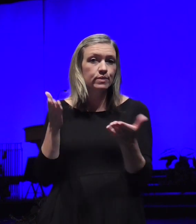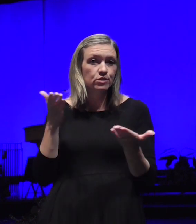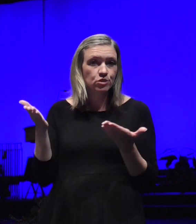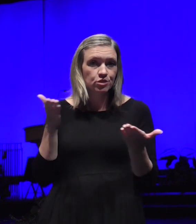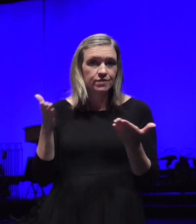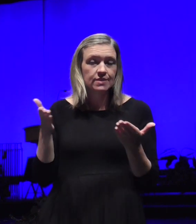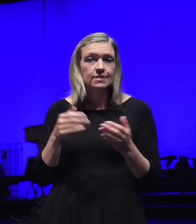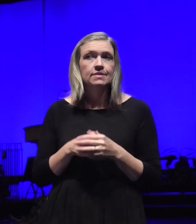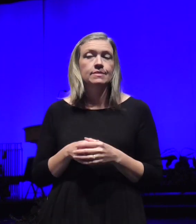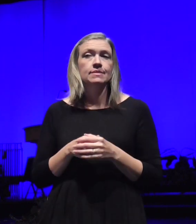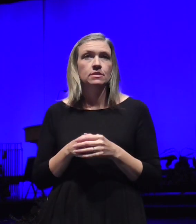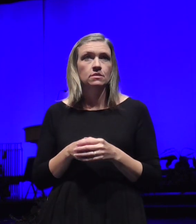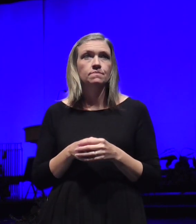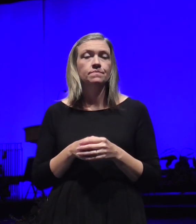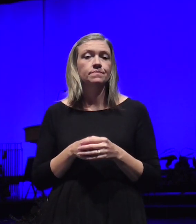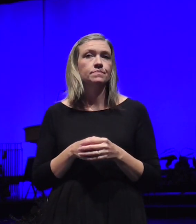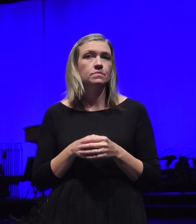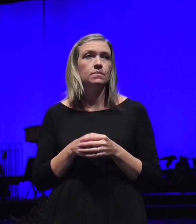service,